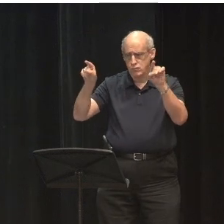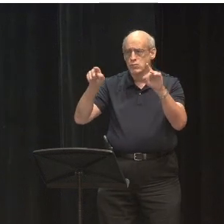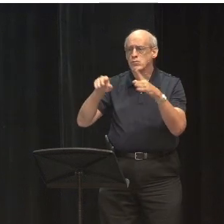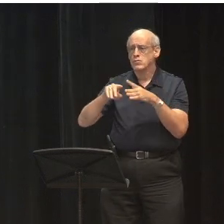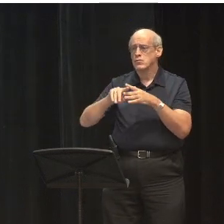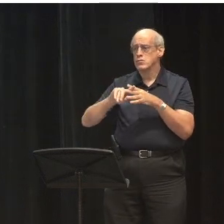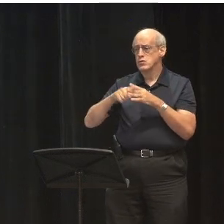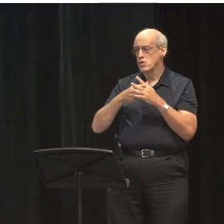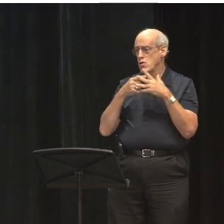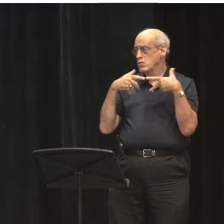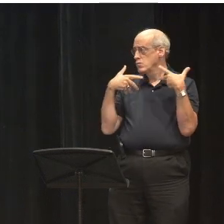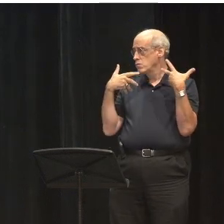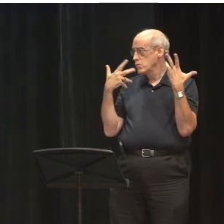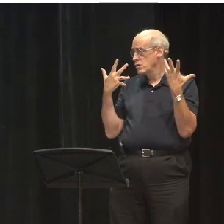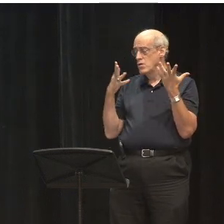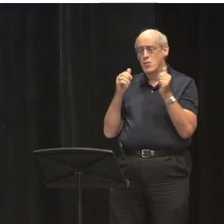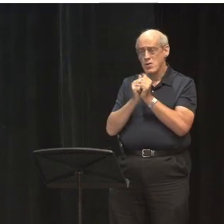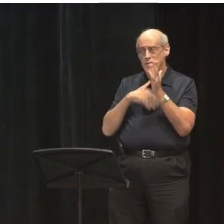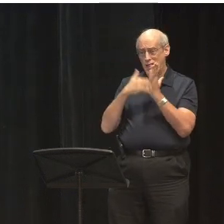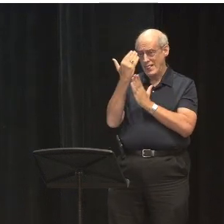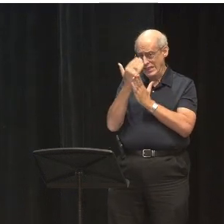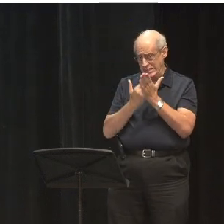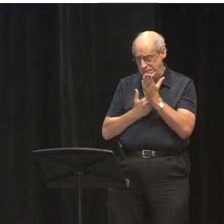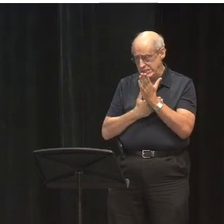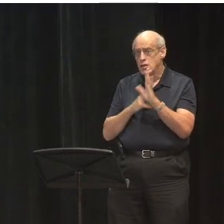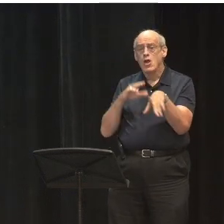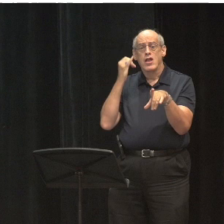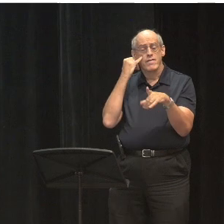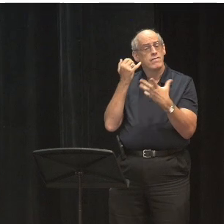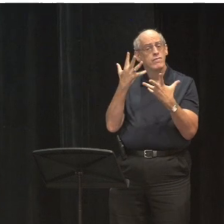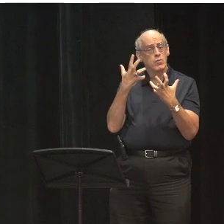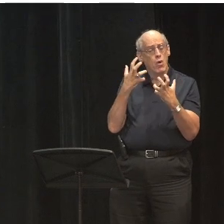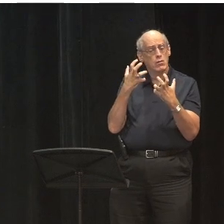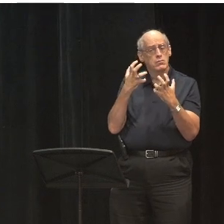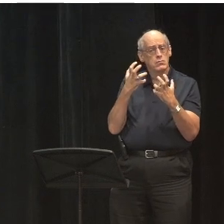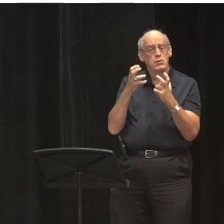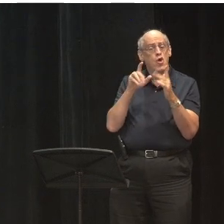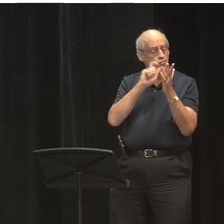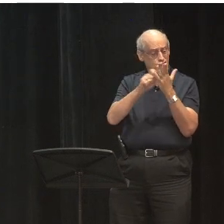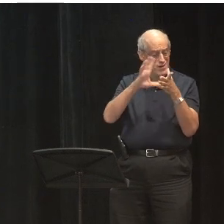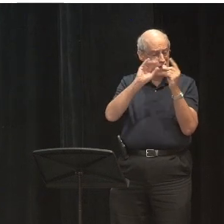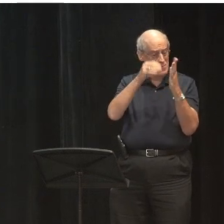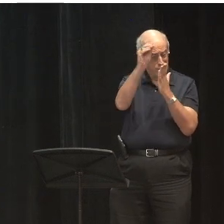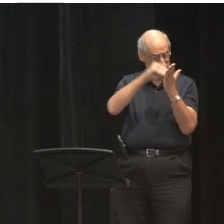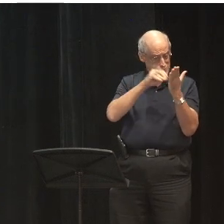start. I can find my list. If you wish to send your written